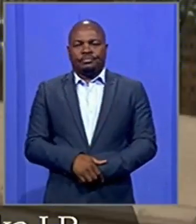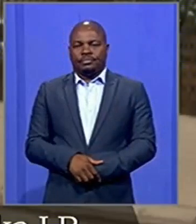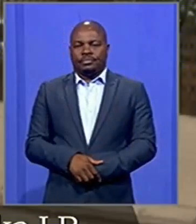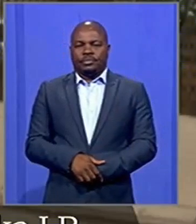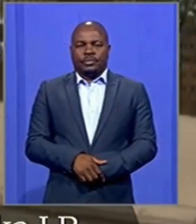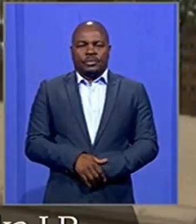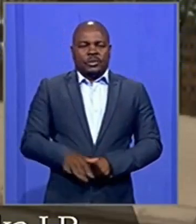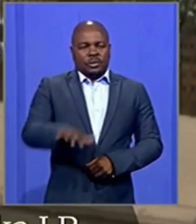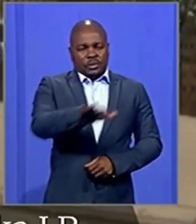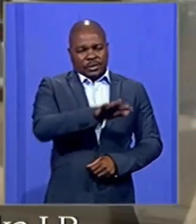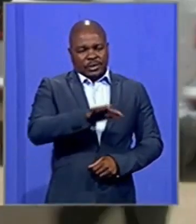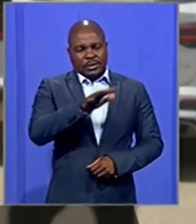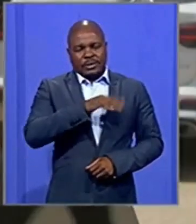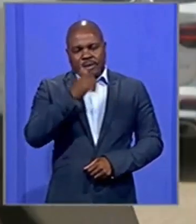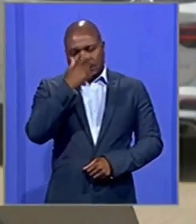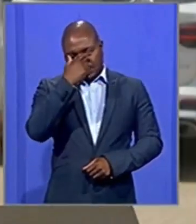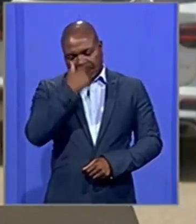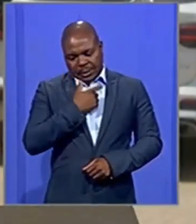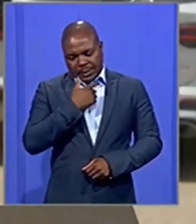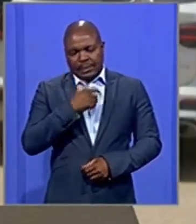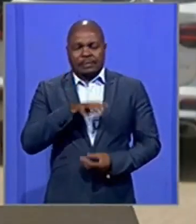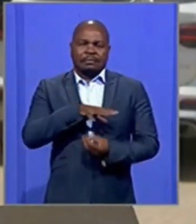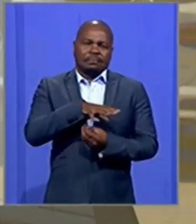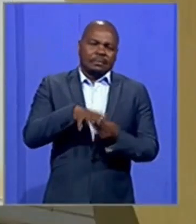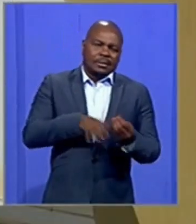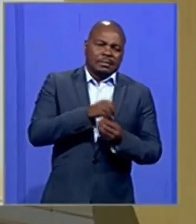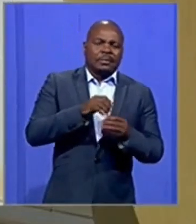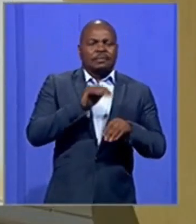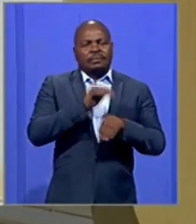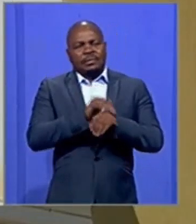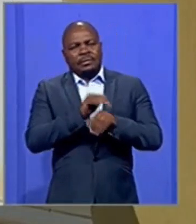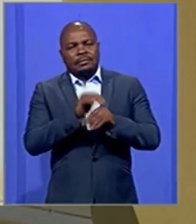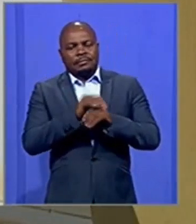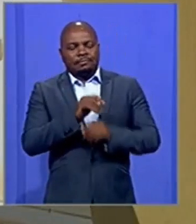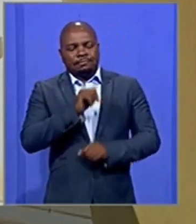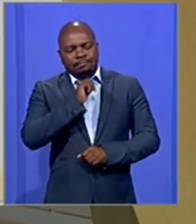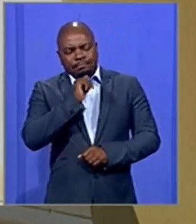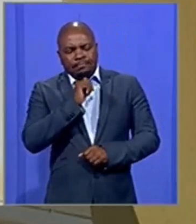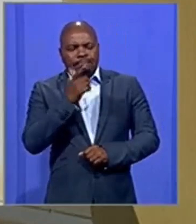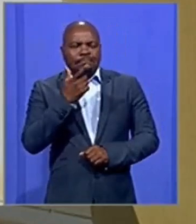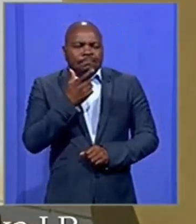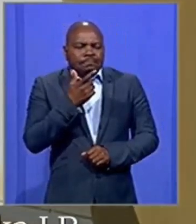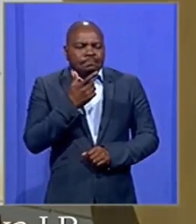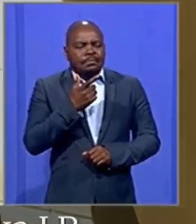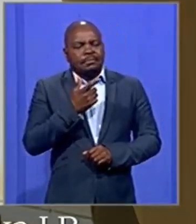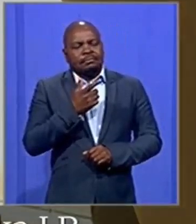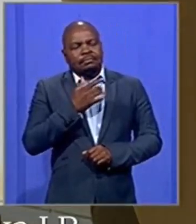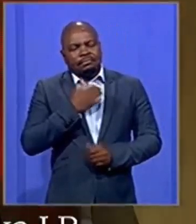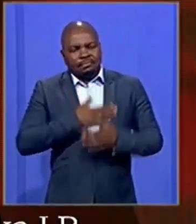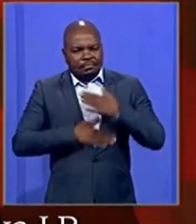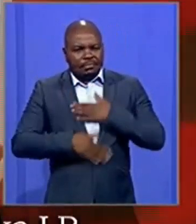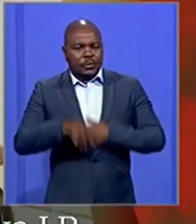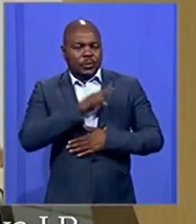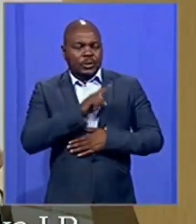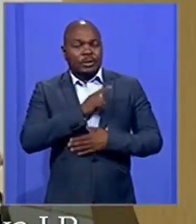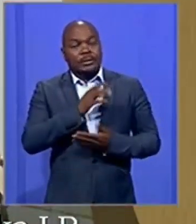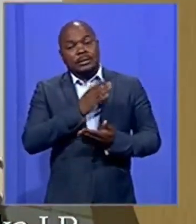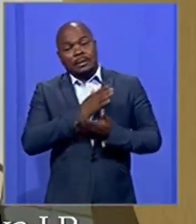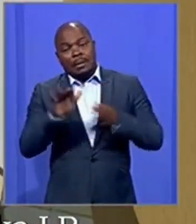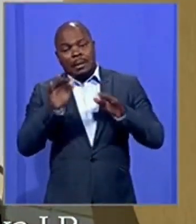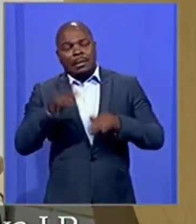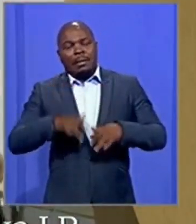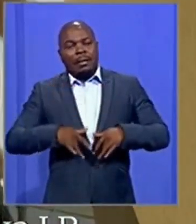Moya e be go foka wa manyami meloko le metswalle ba e kgonne senkgo ka tatlhegelo ya bona bao ba phologile go kotsi ba re